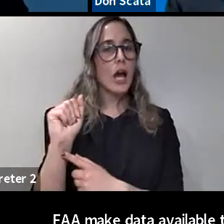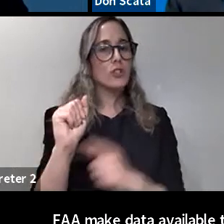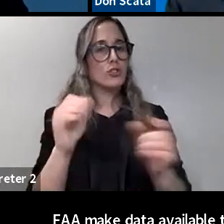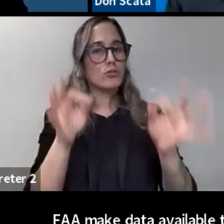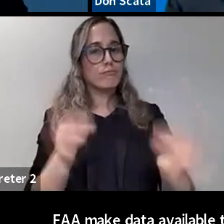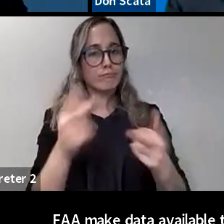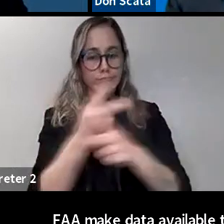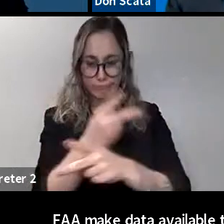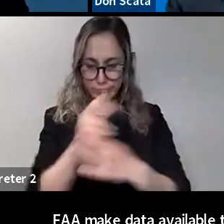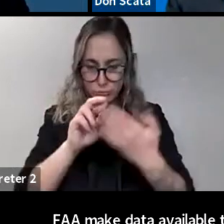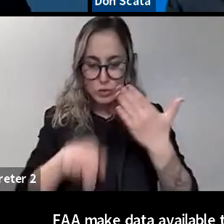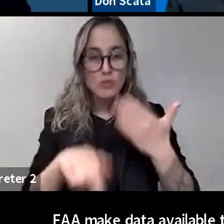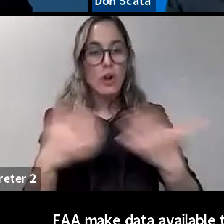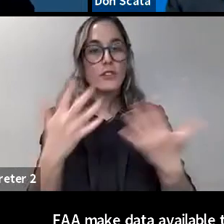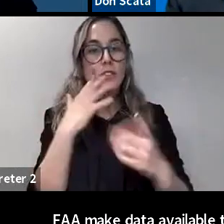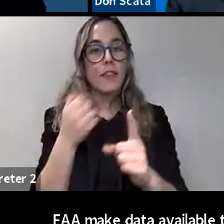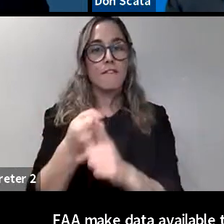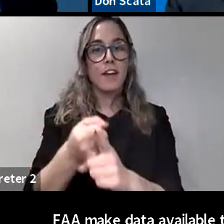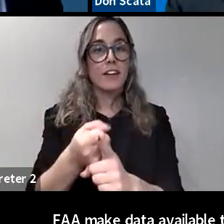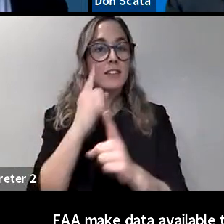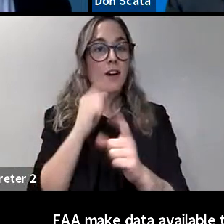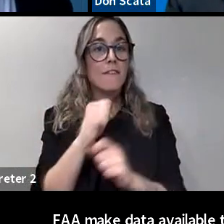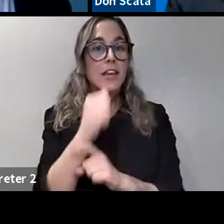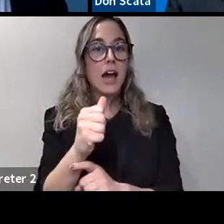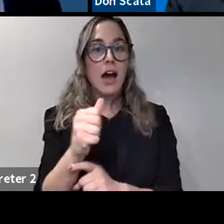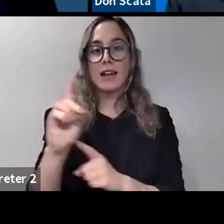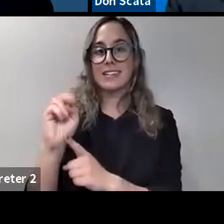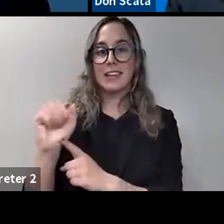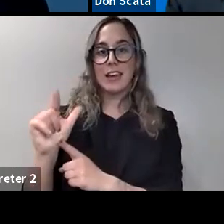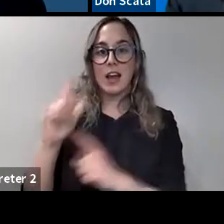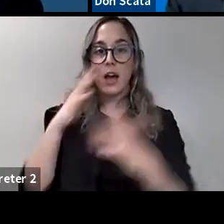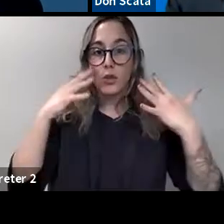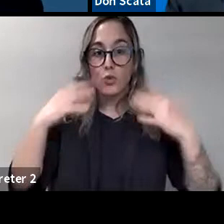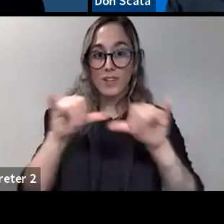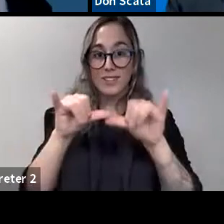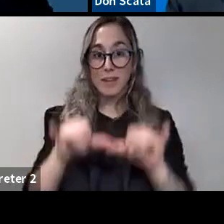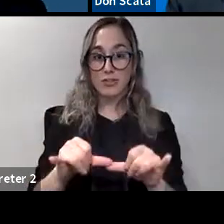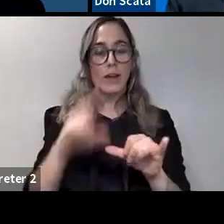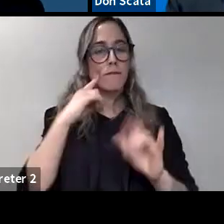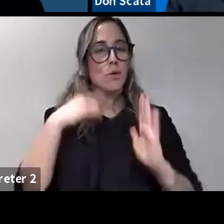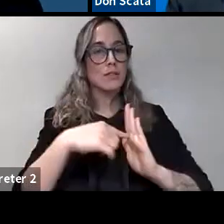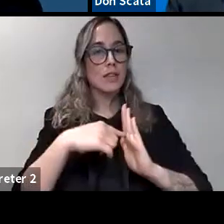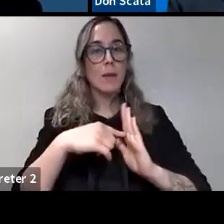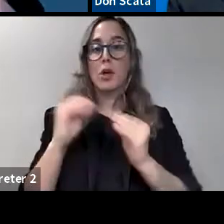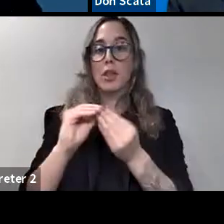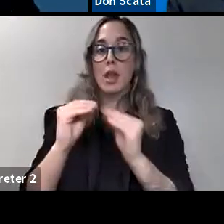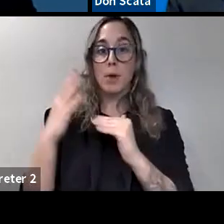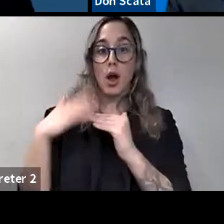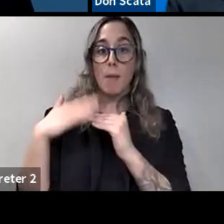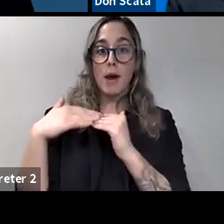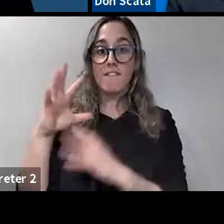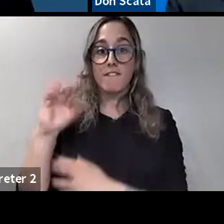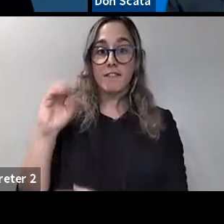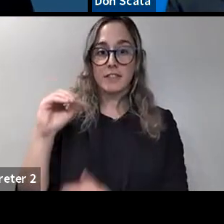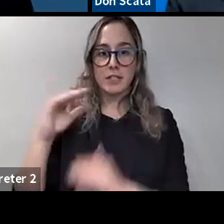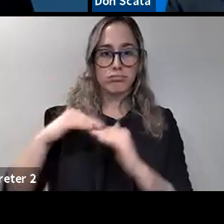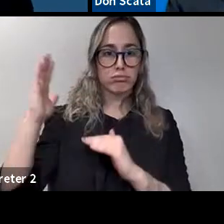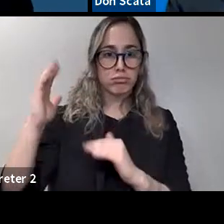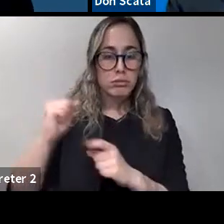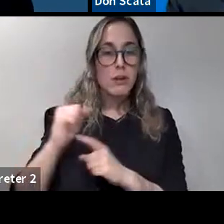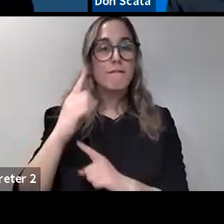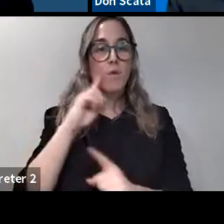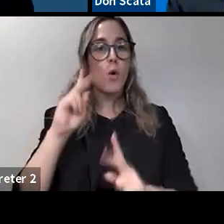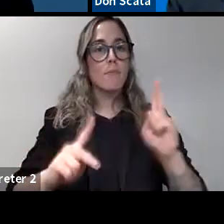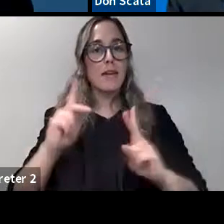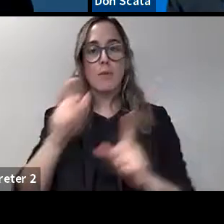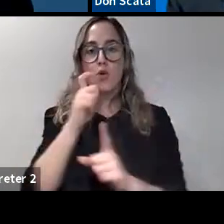independent effect of non-DNL noise metrics, for example, number above 50 on the proportion of individuals who